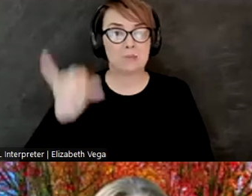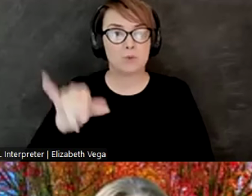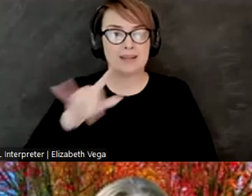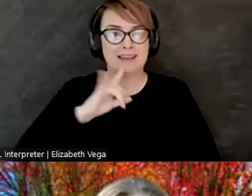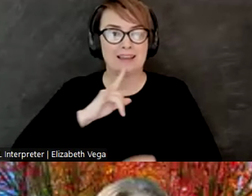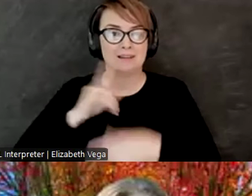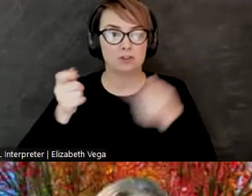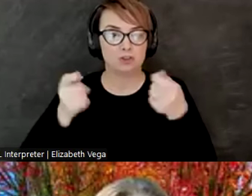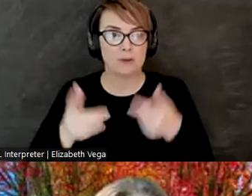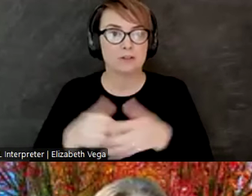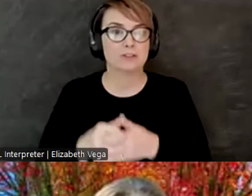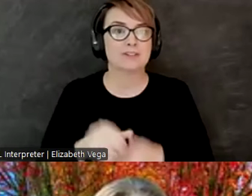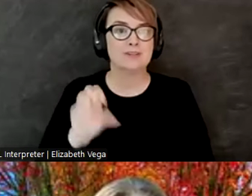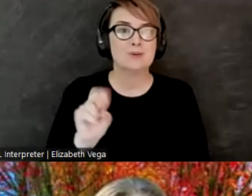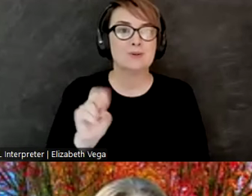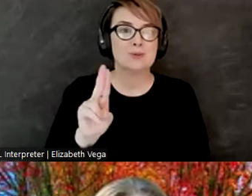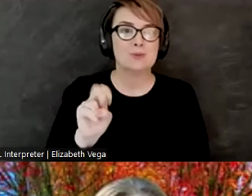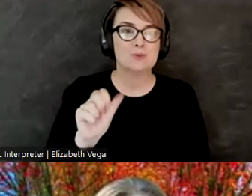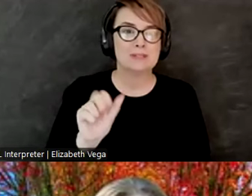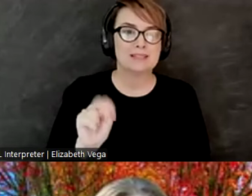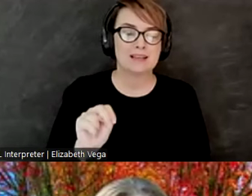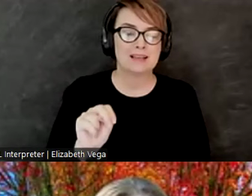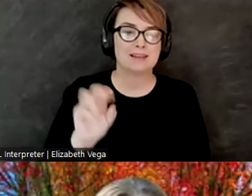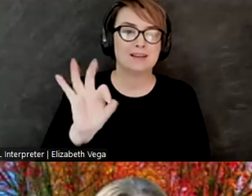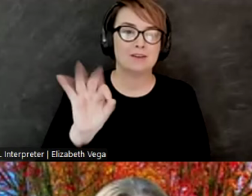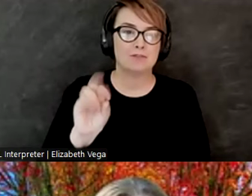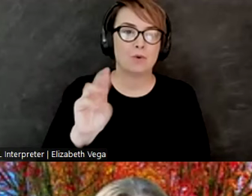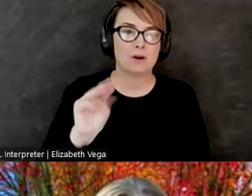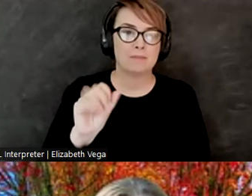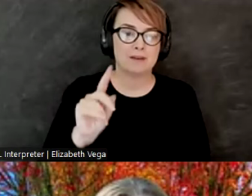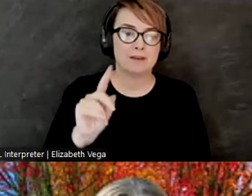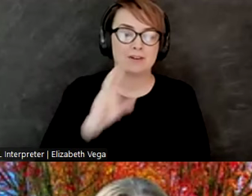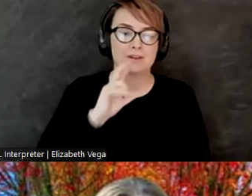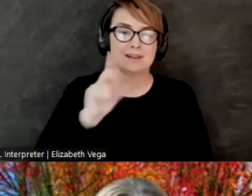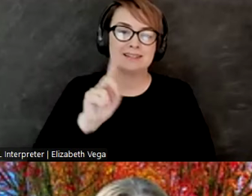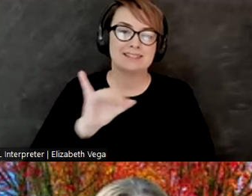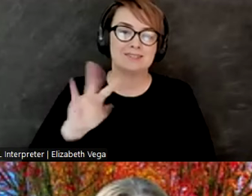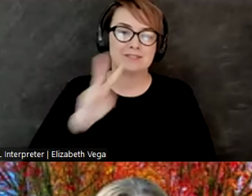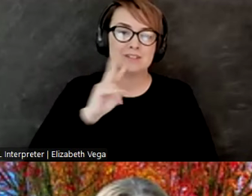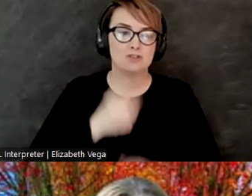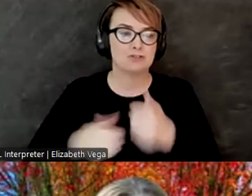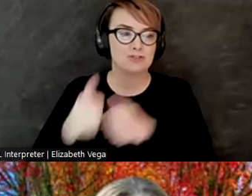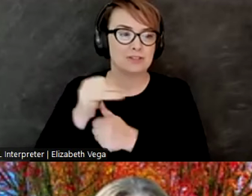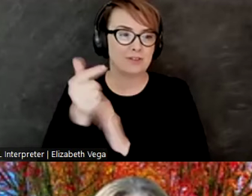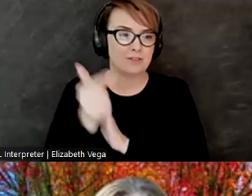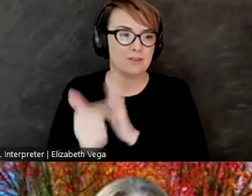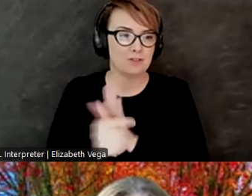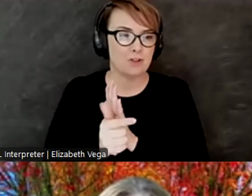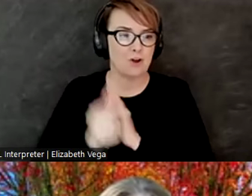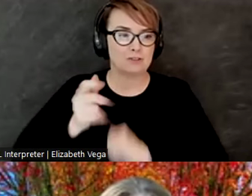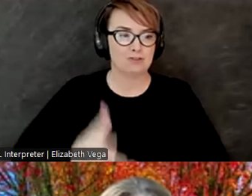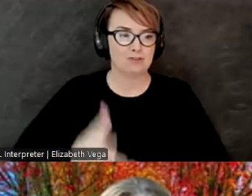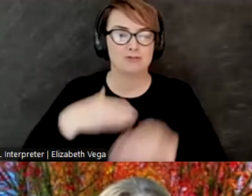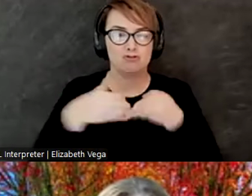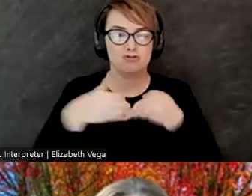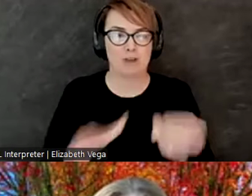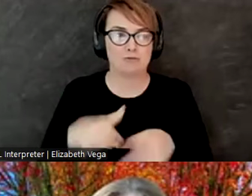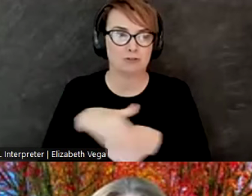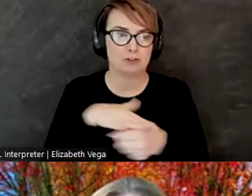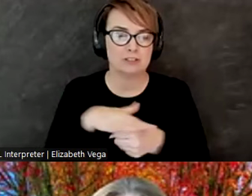Susan Formaker, Division Chief Administrative Law Judge, General Jurisdiction, Heather Rowan,